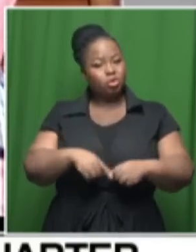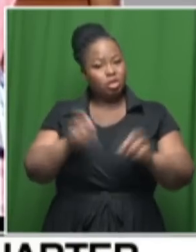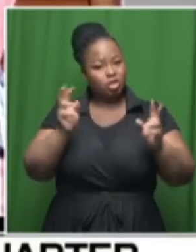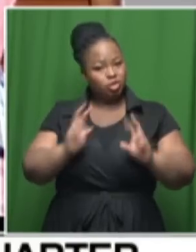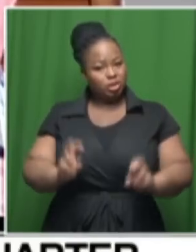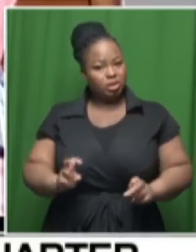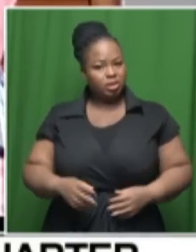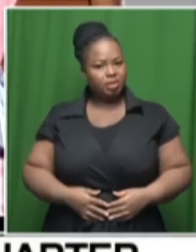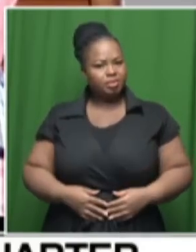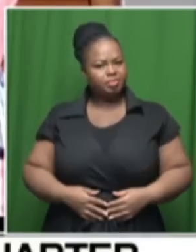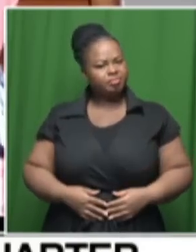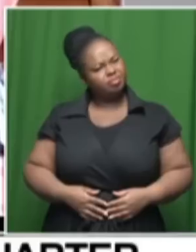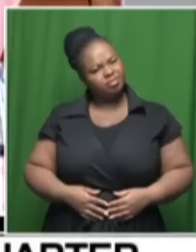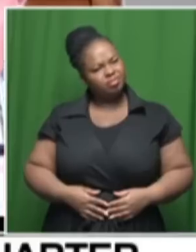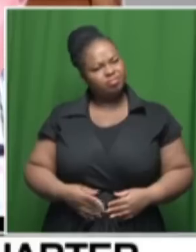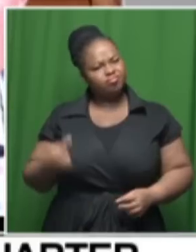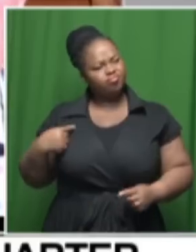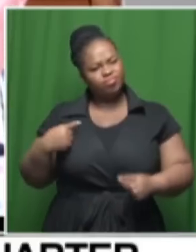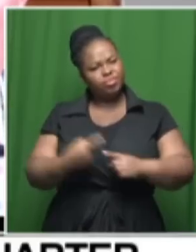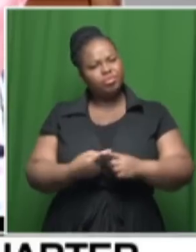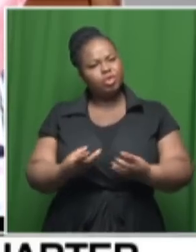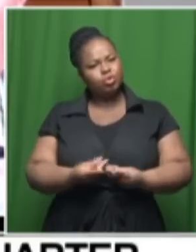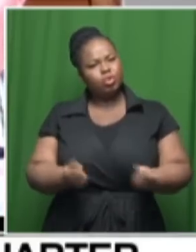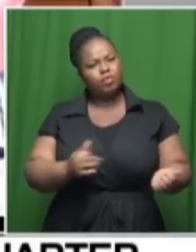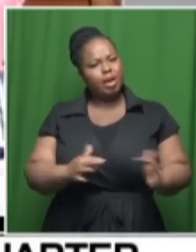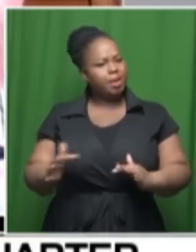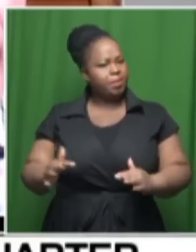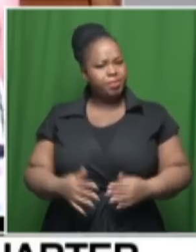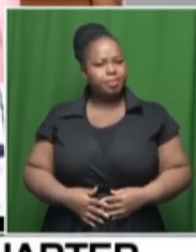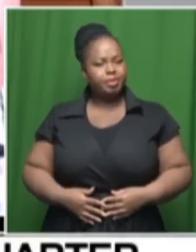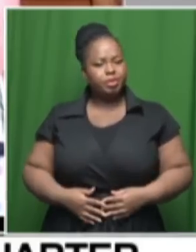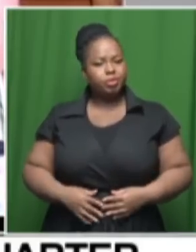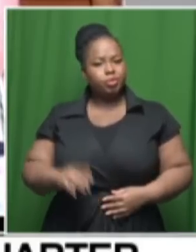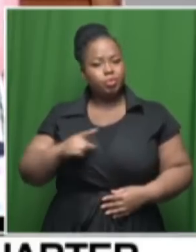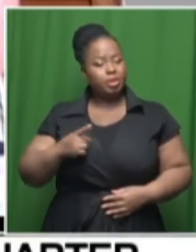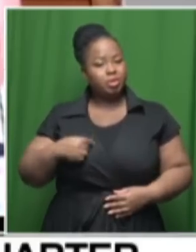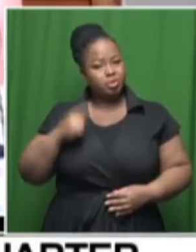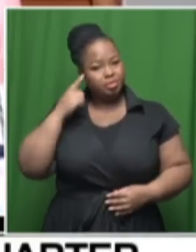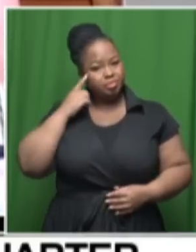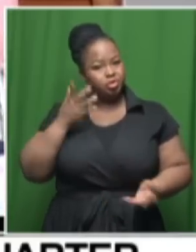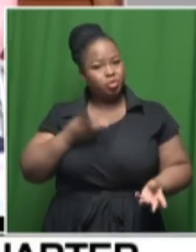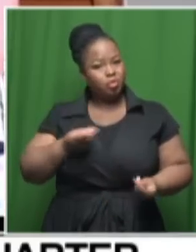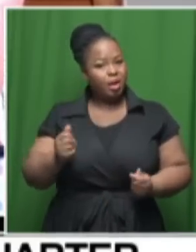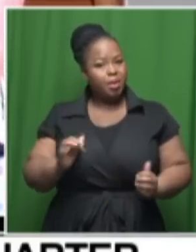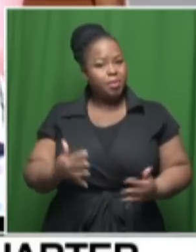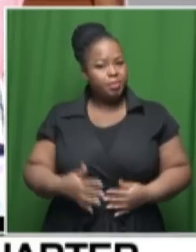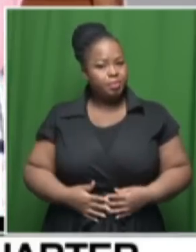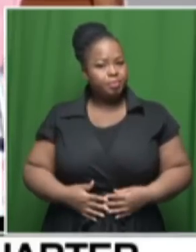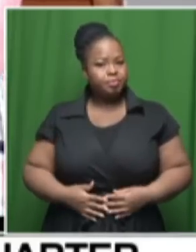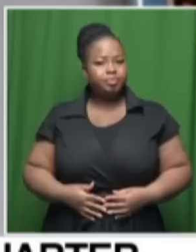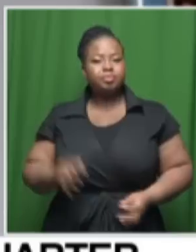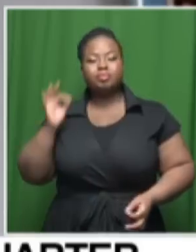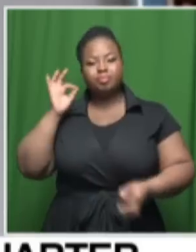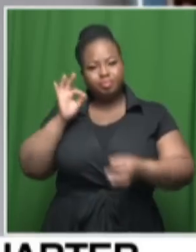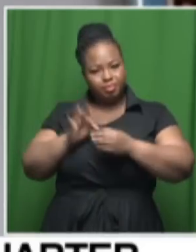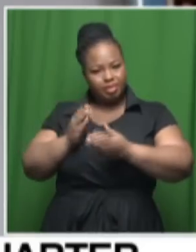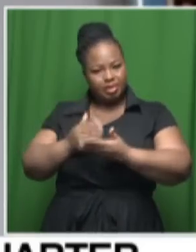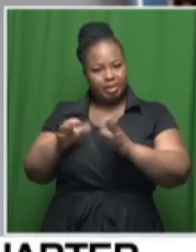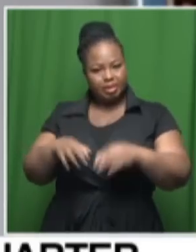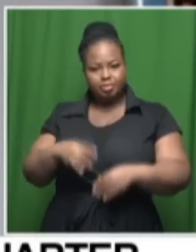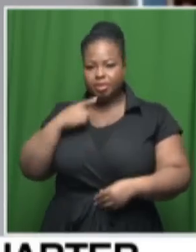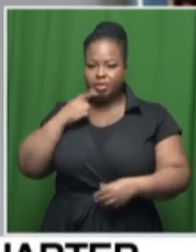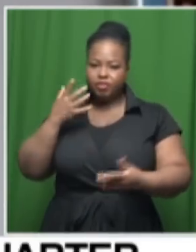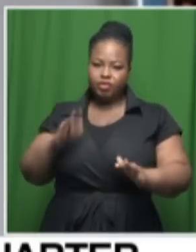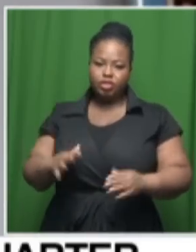electricity. I mean, where are we on resolving this problem? Where are we? Are we anywhere? Exactly on sectors like what I've mentioned,